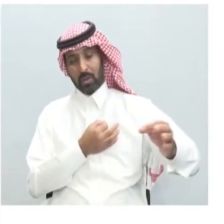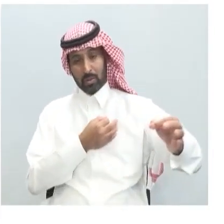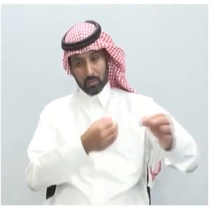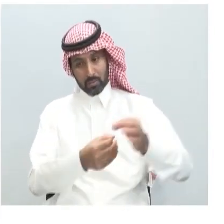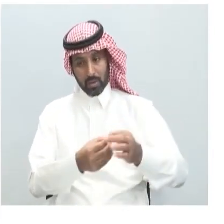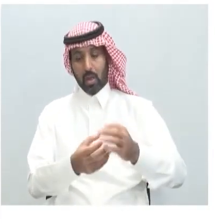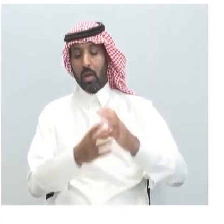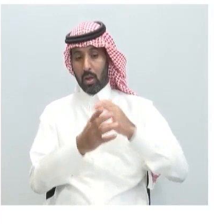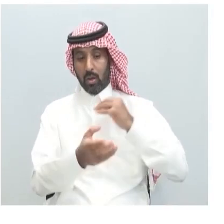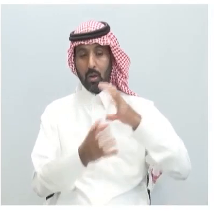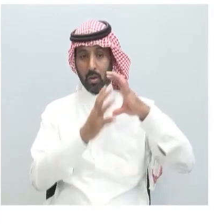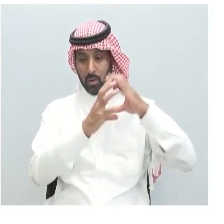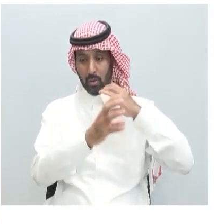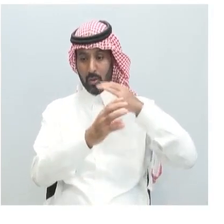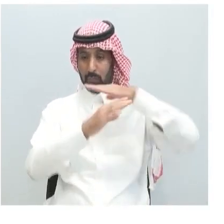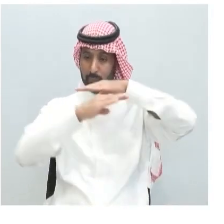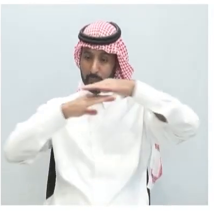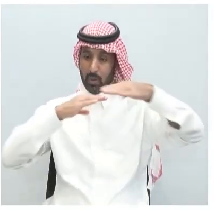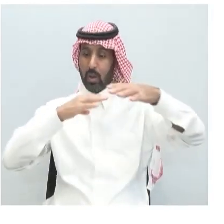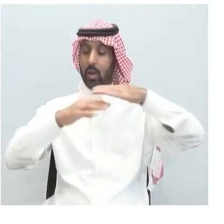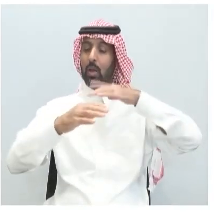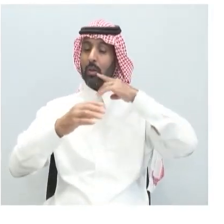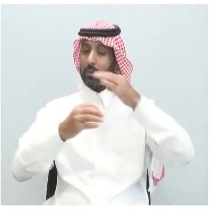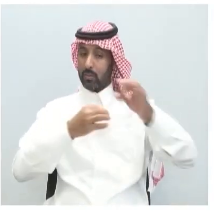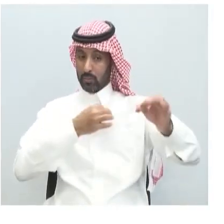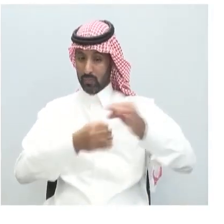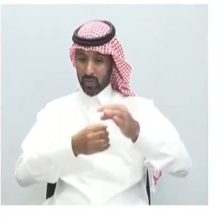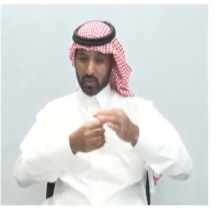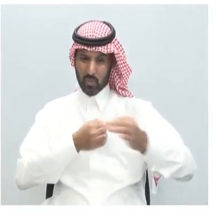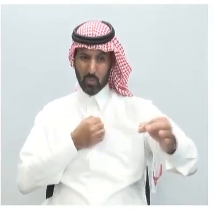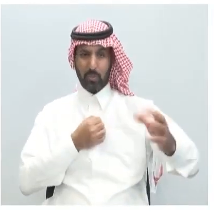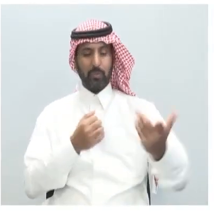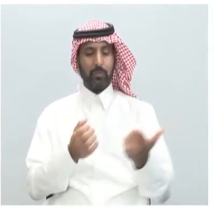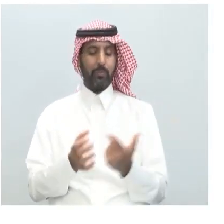close. The bus stop far and close. So